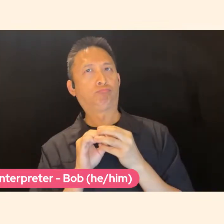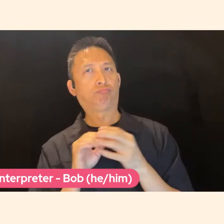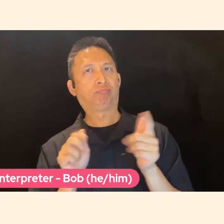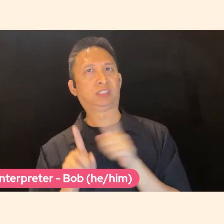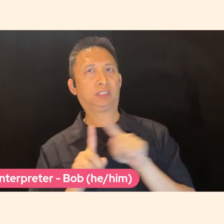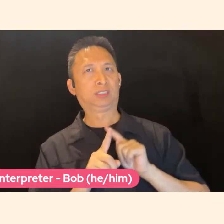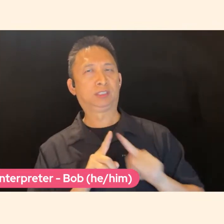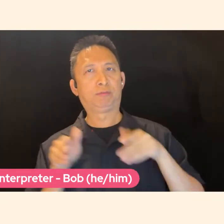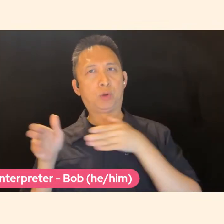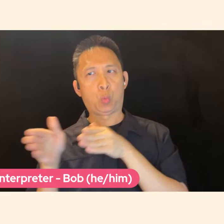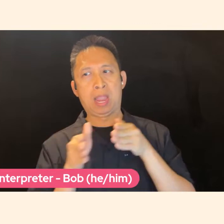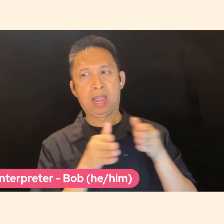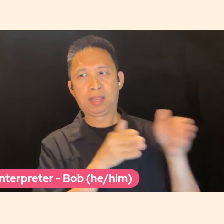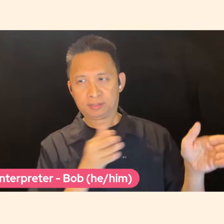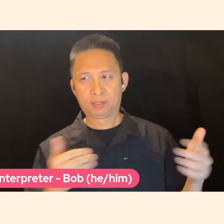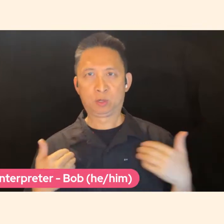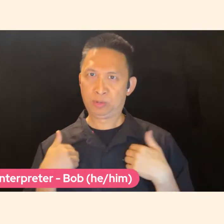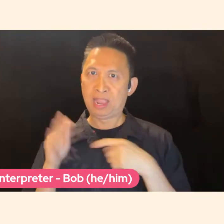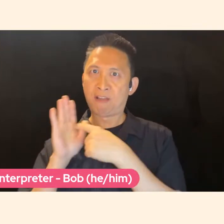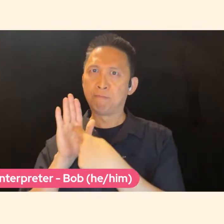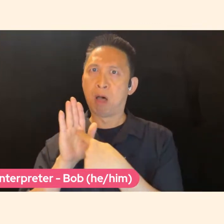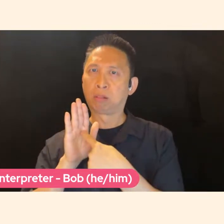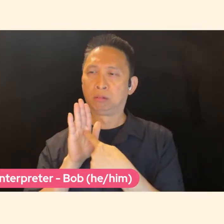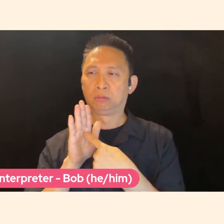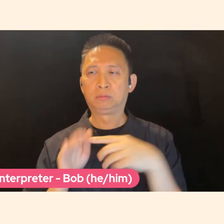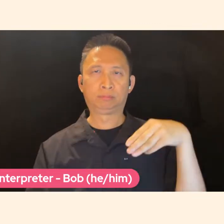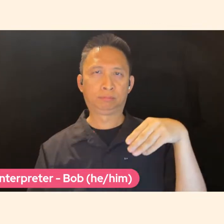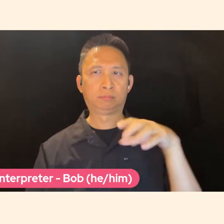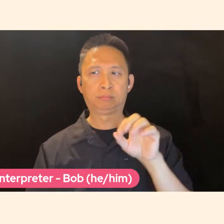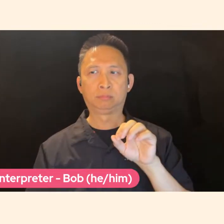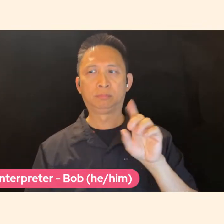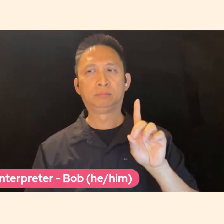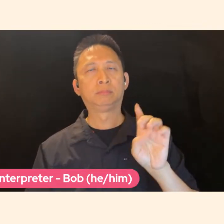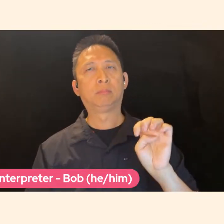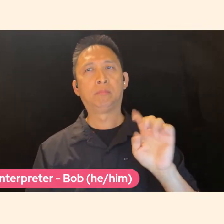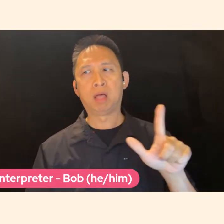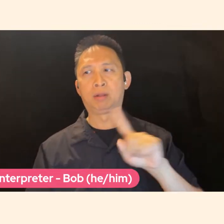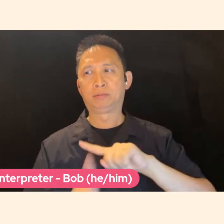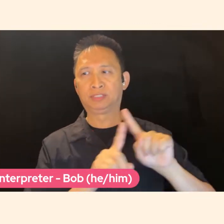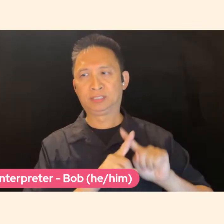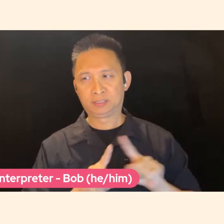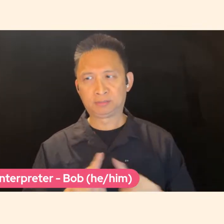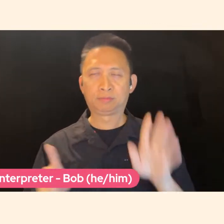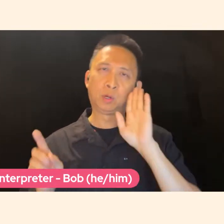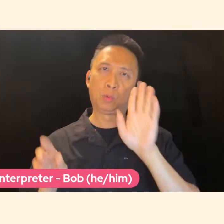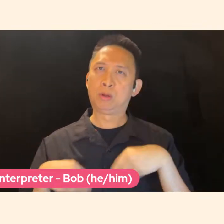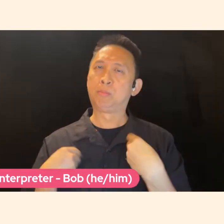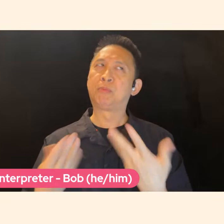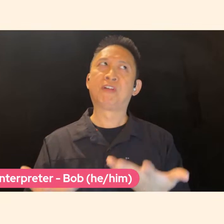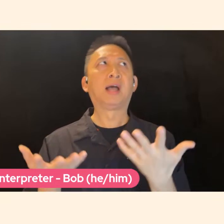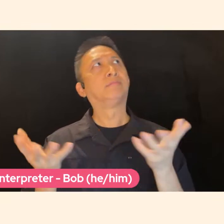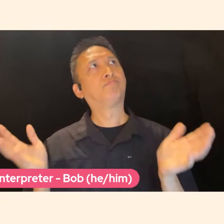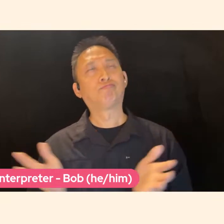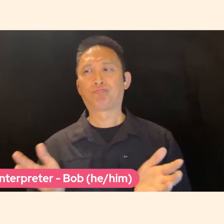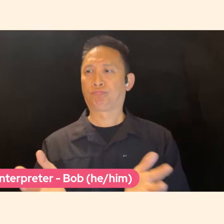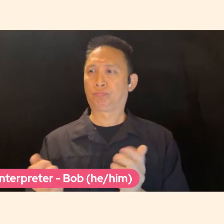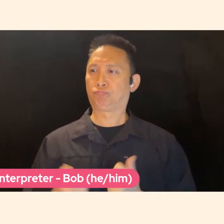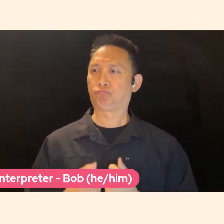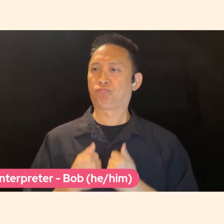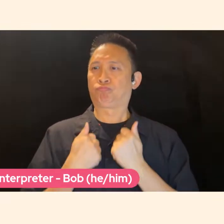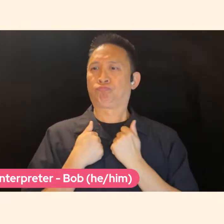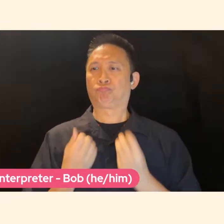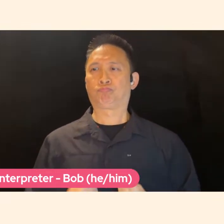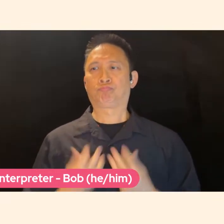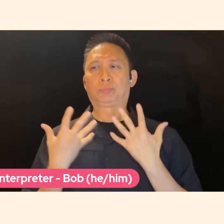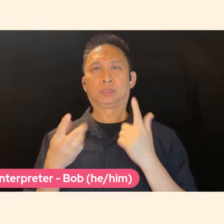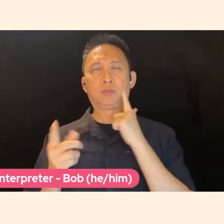a robust social fabric to combat isolation and health decline. The East Bay Permanent Real Estate Collective, affectionately known